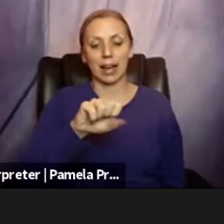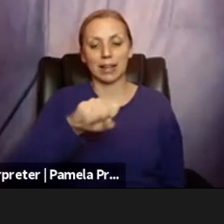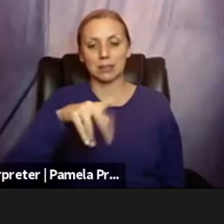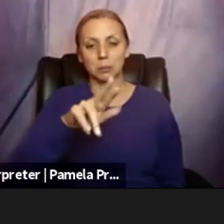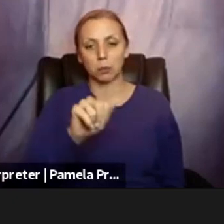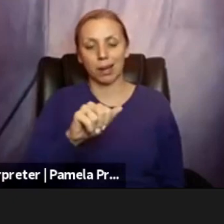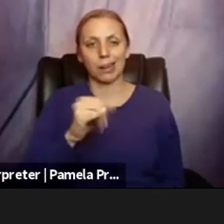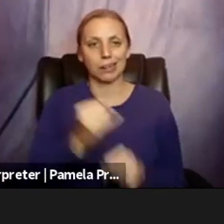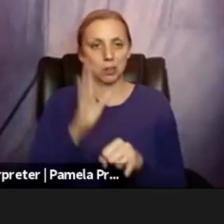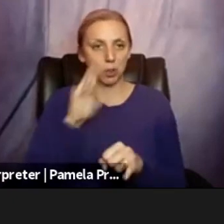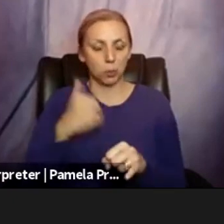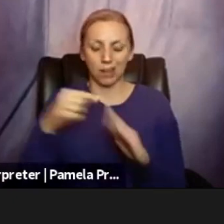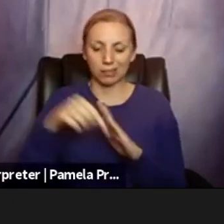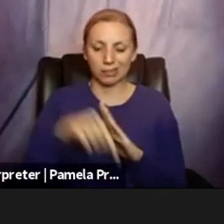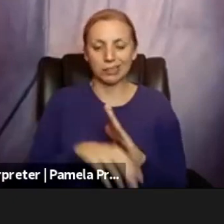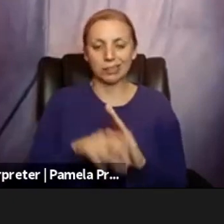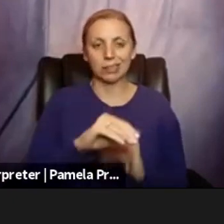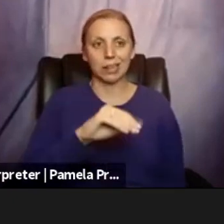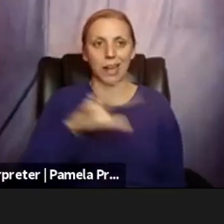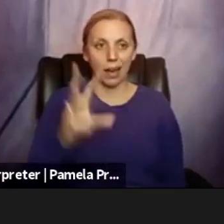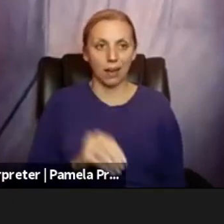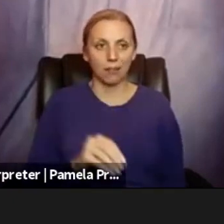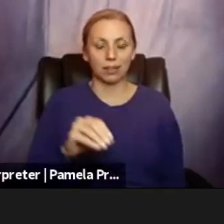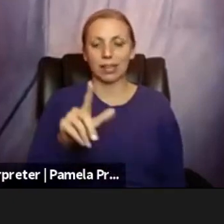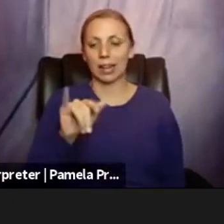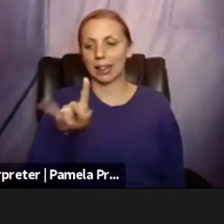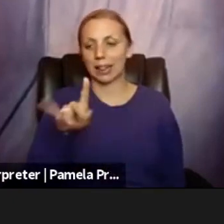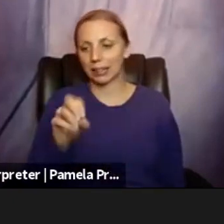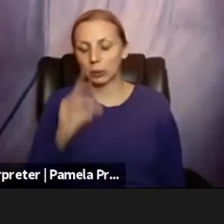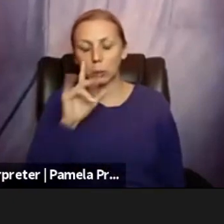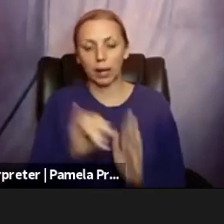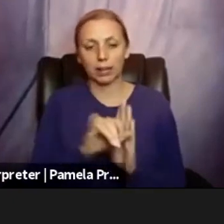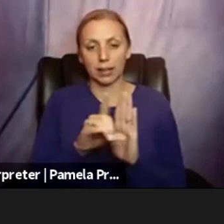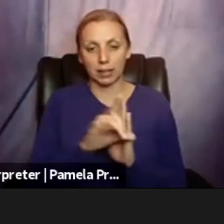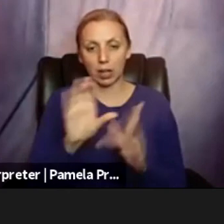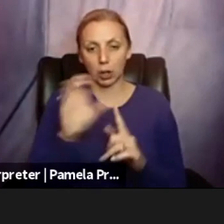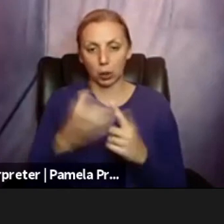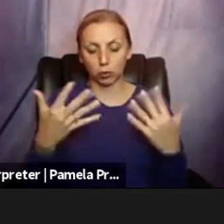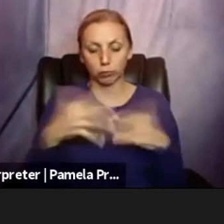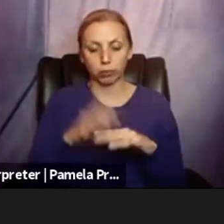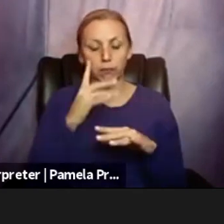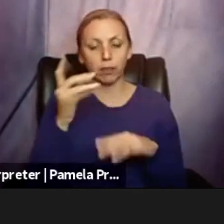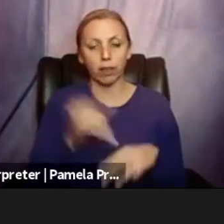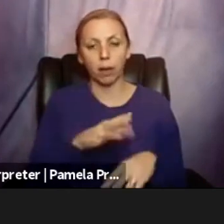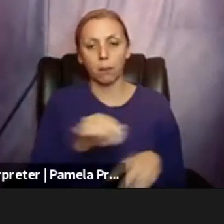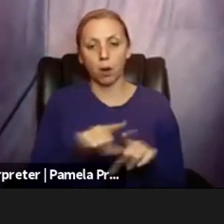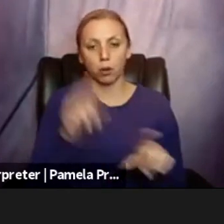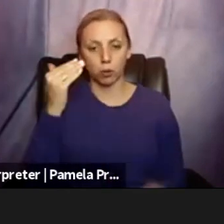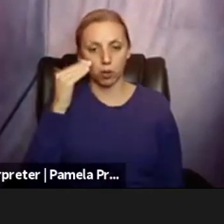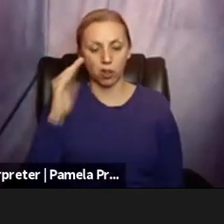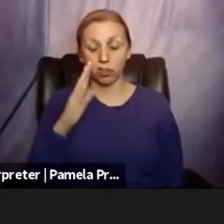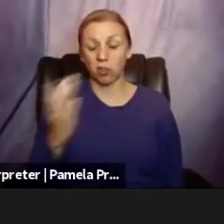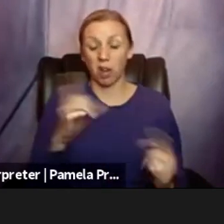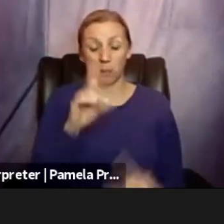of Afro-Latino identity and culture, while also acknowledging its invisibility